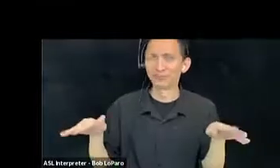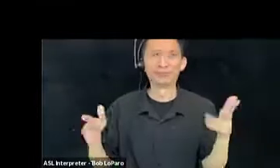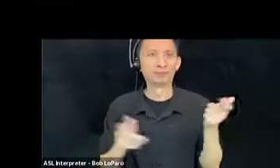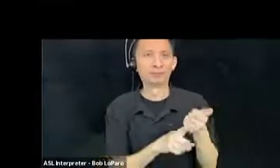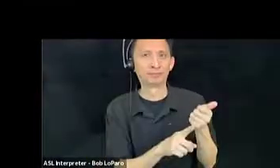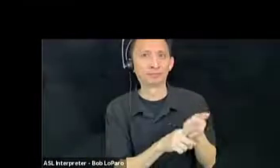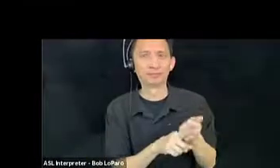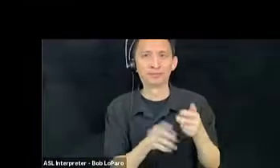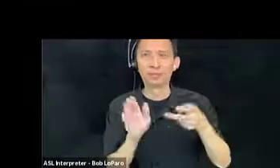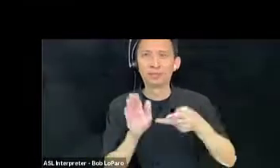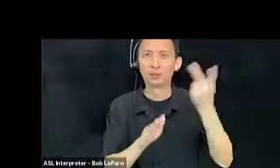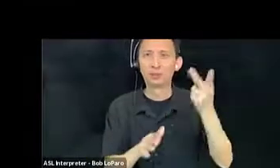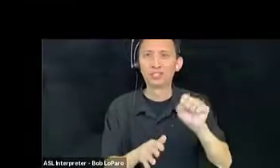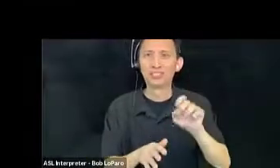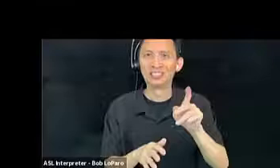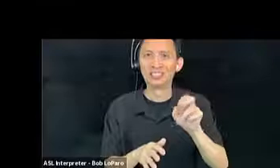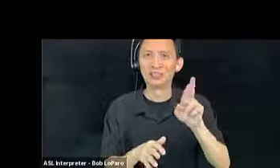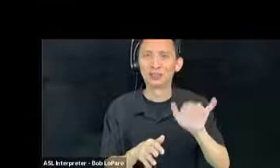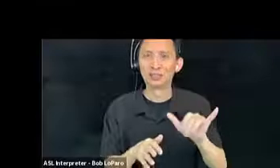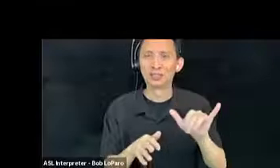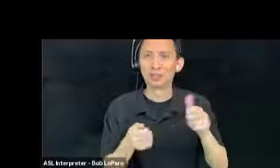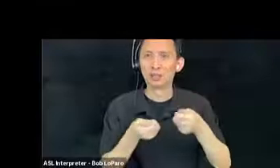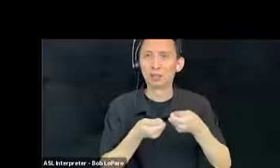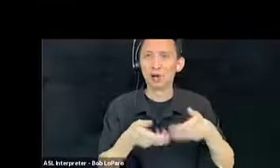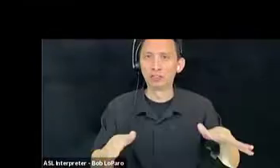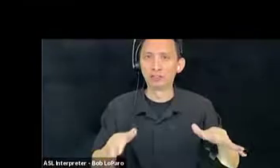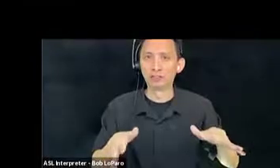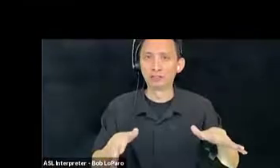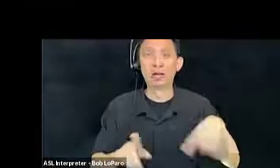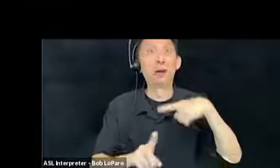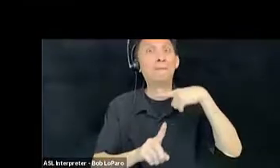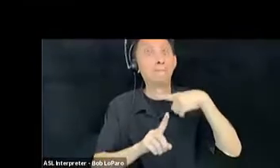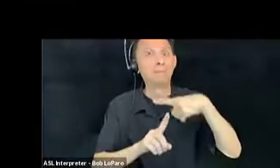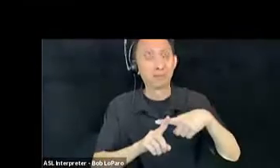that work with those children are a huge piece of that implementation.